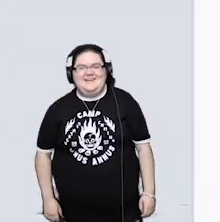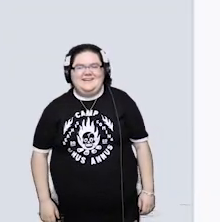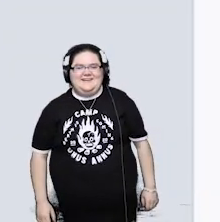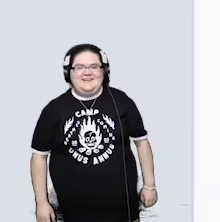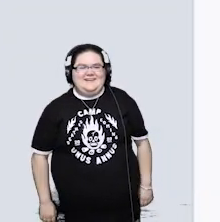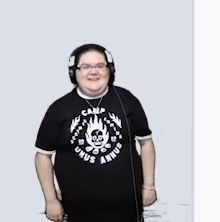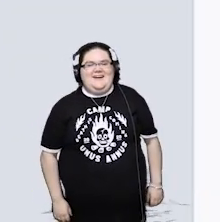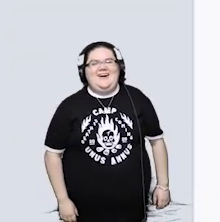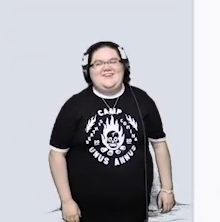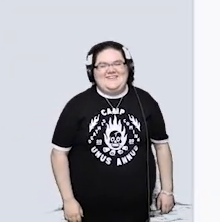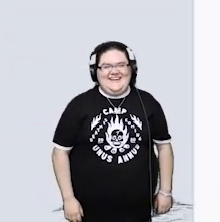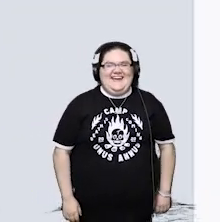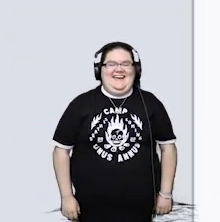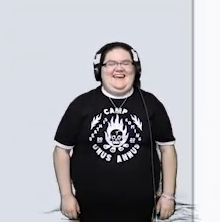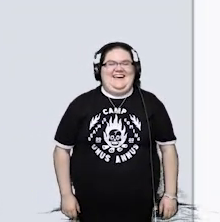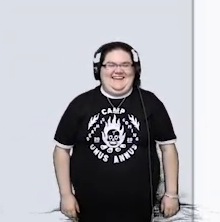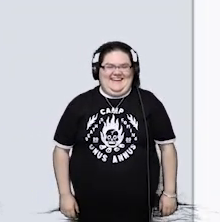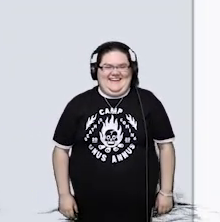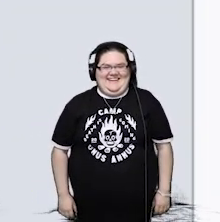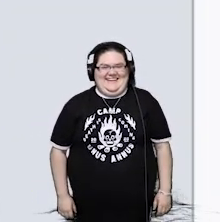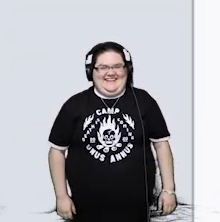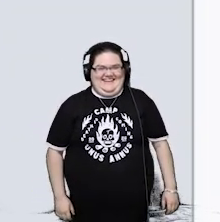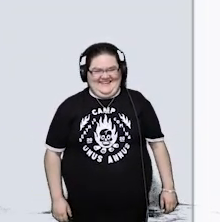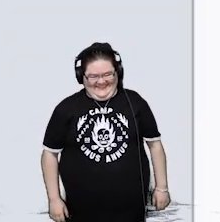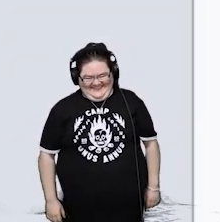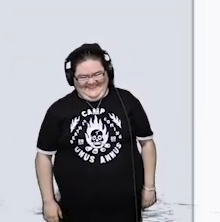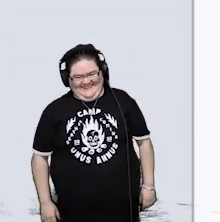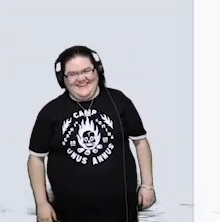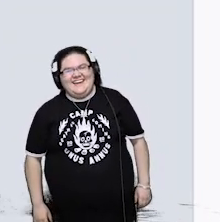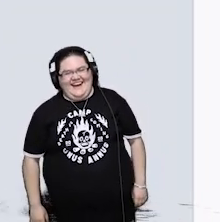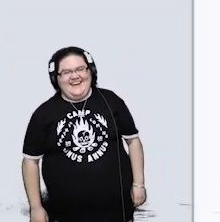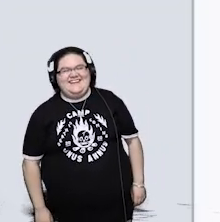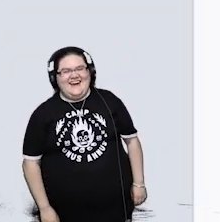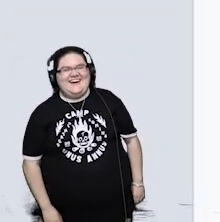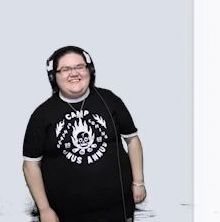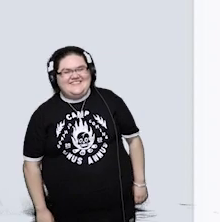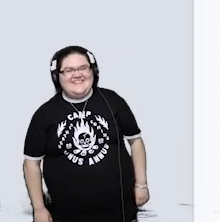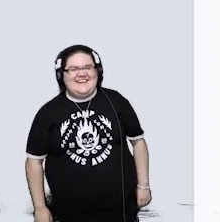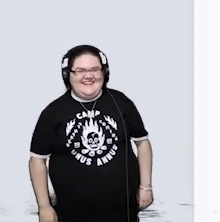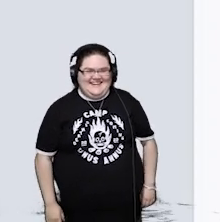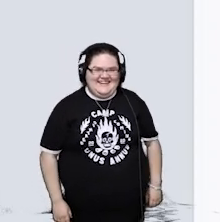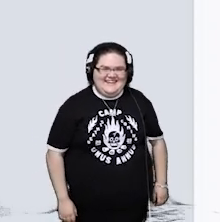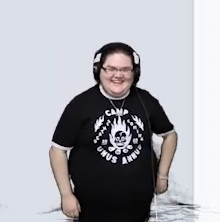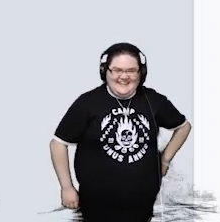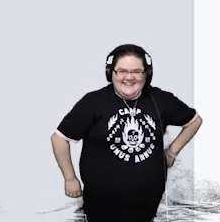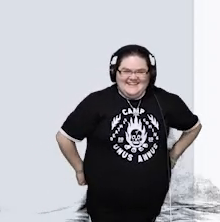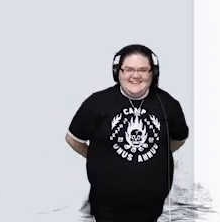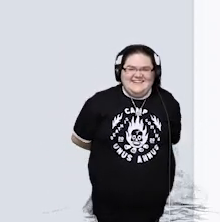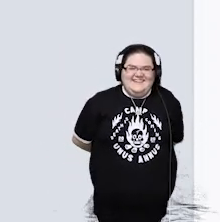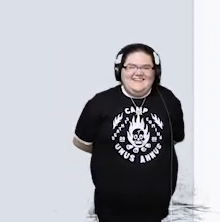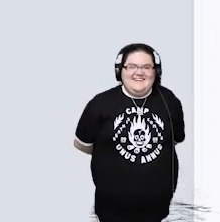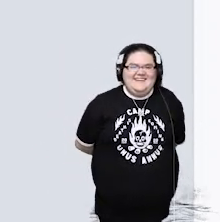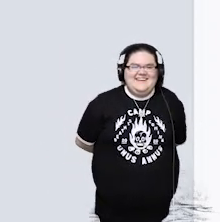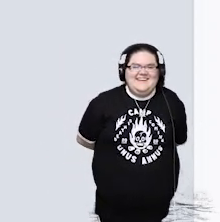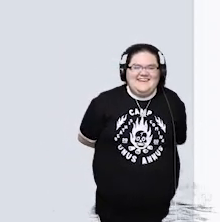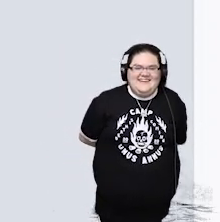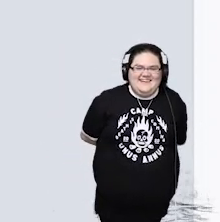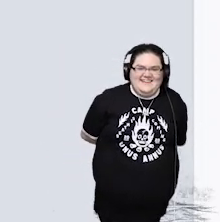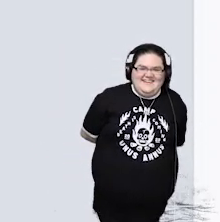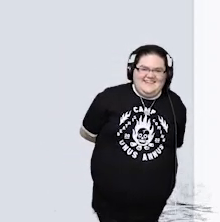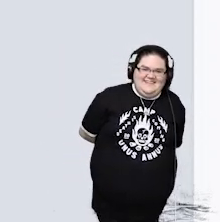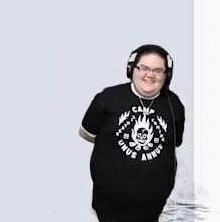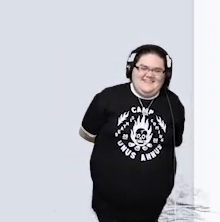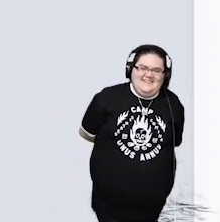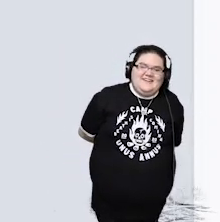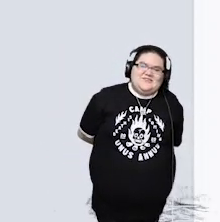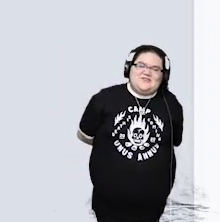fun. Please, Vic, make it happen. Oh. Bolski. I was there on the original Bolski. I know you were. I couldn't do it to the guy again. I couldn't do it to him. He wouldn't